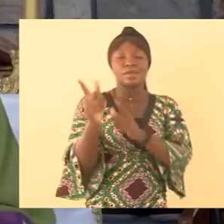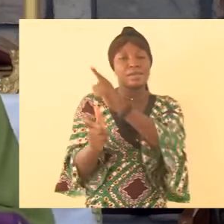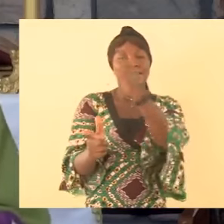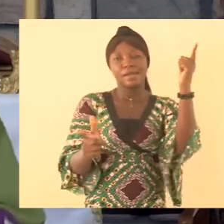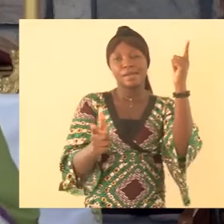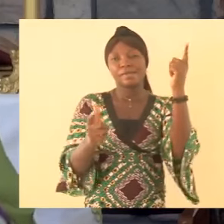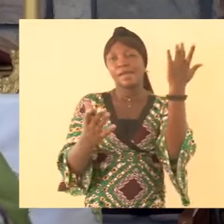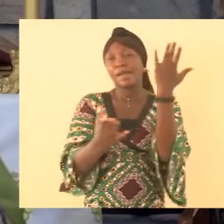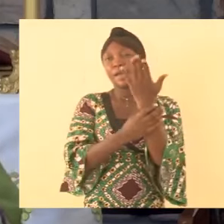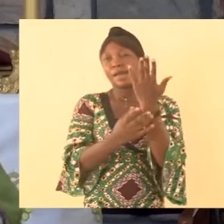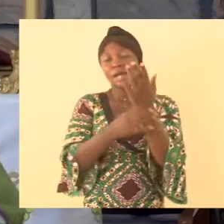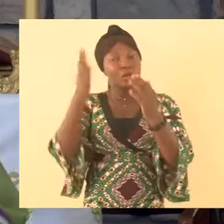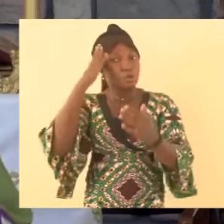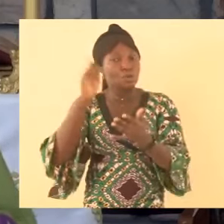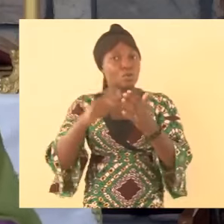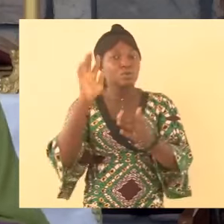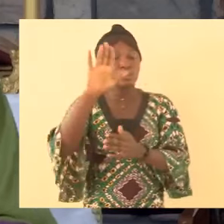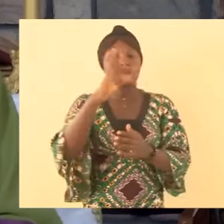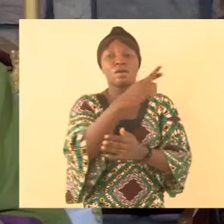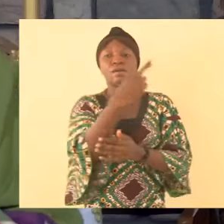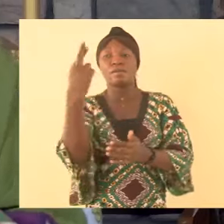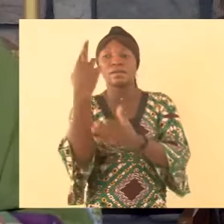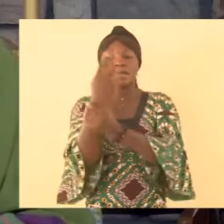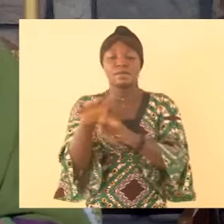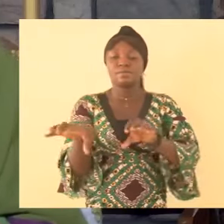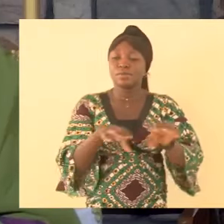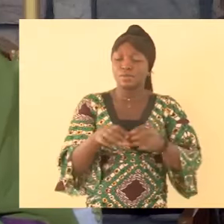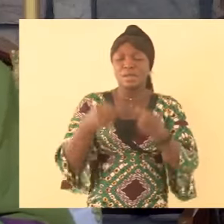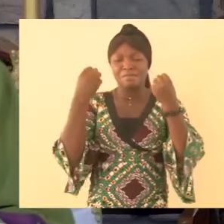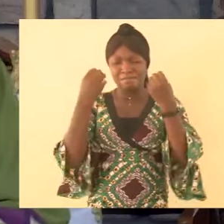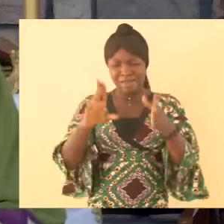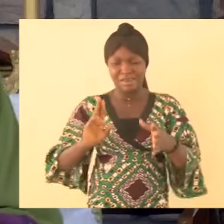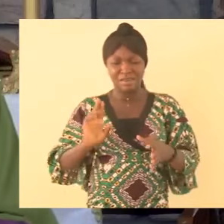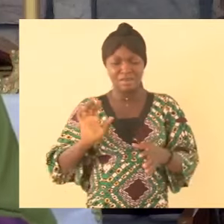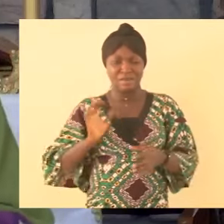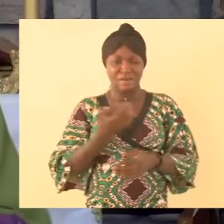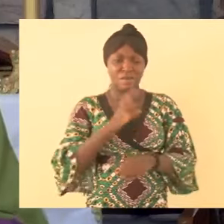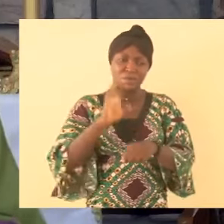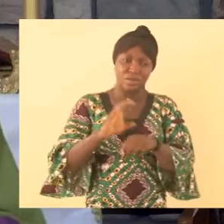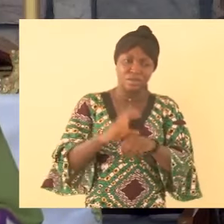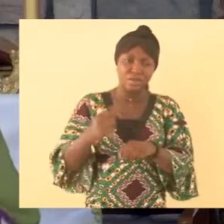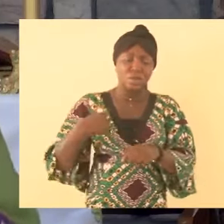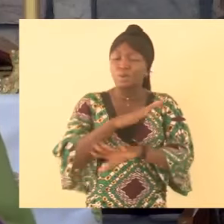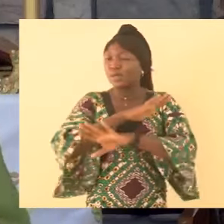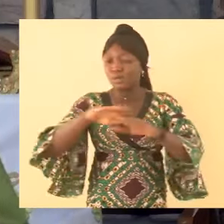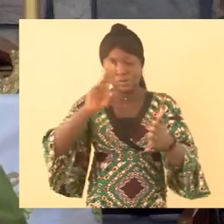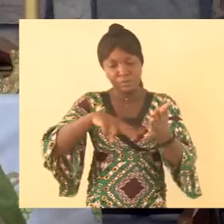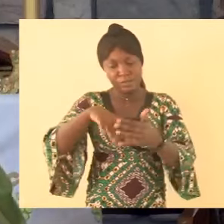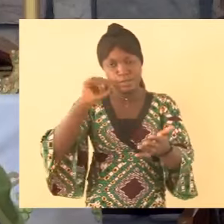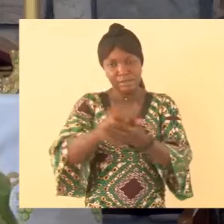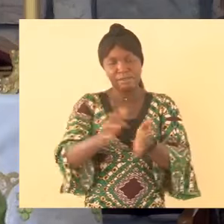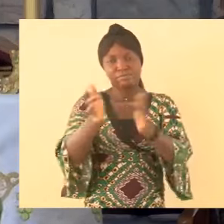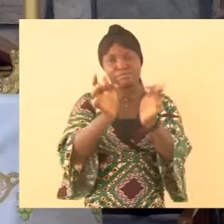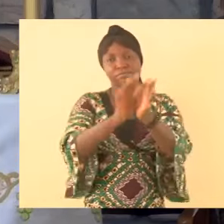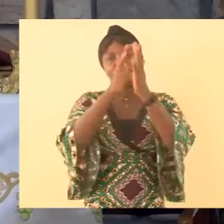6, verse 3, do not let your left hand know what your right hand is giving. I think many of us, many of our churches, many of the leaders, we don't read that